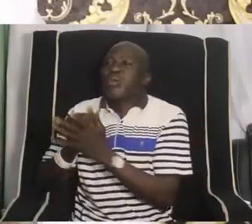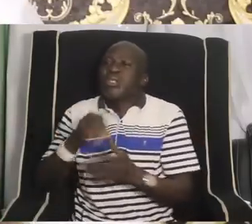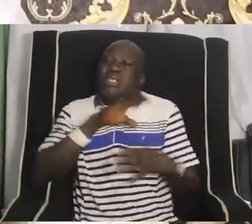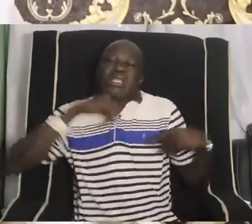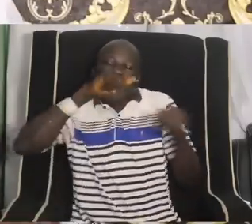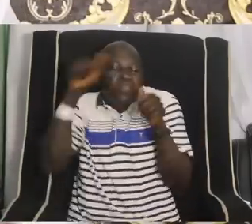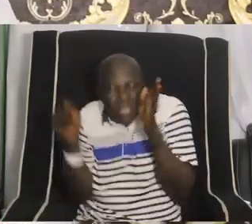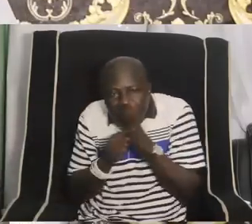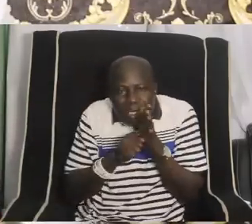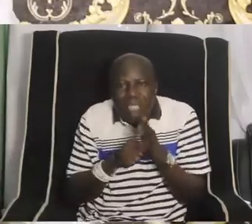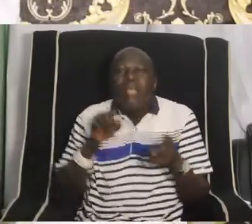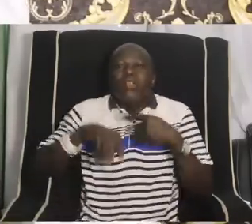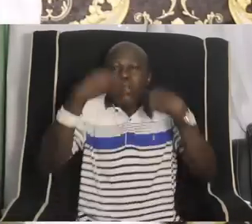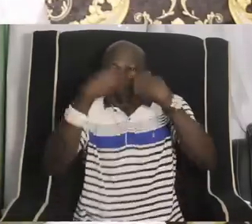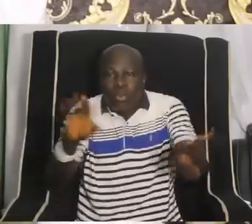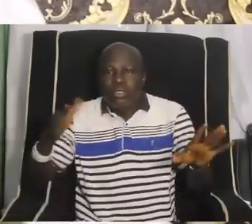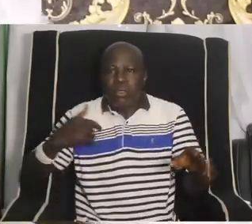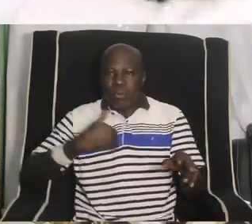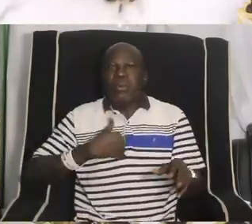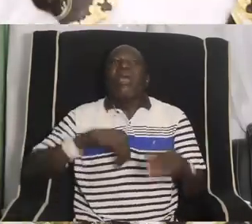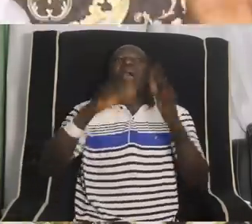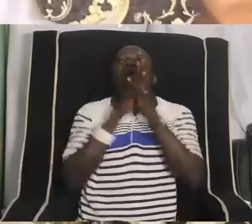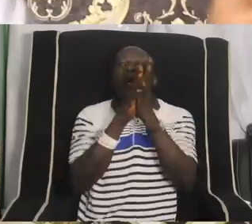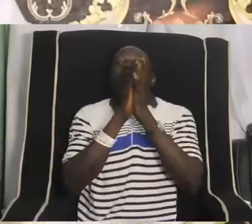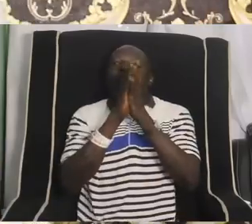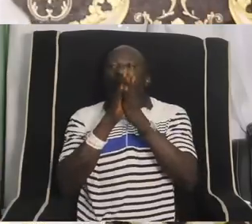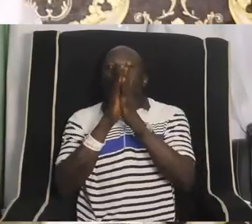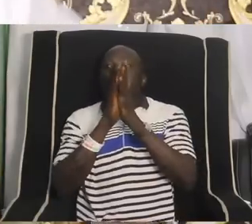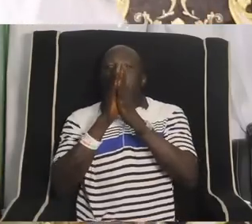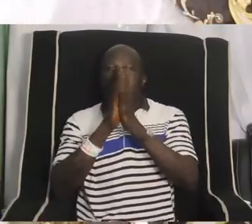Eating covenant that binds me. To me deliver me. Oh, yeah,